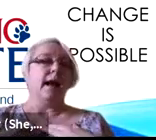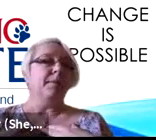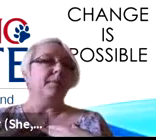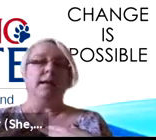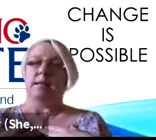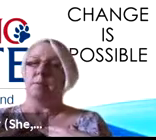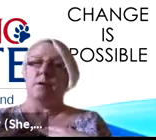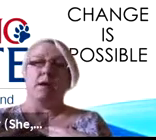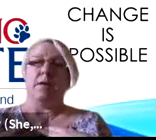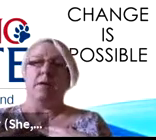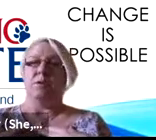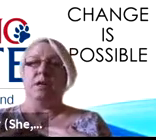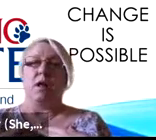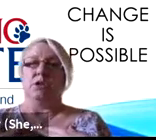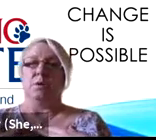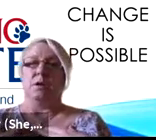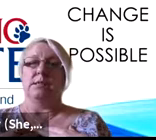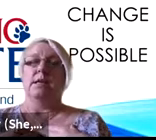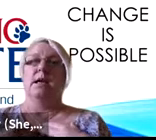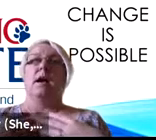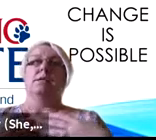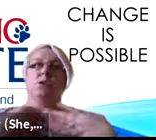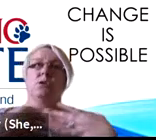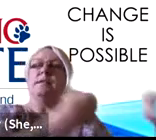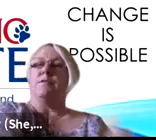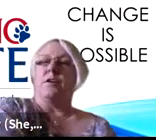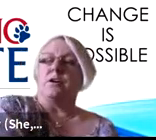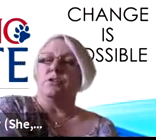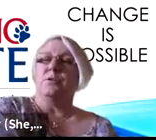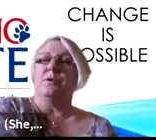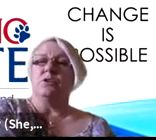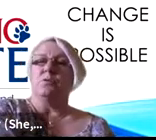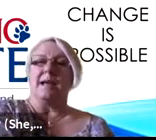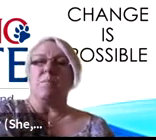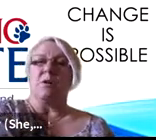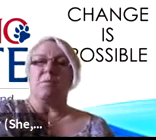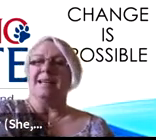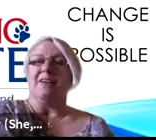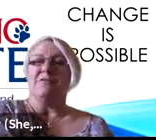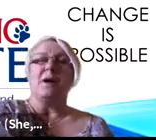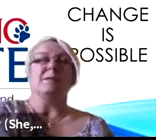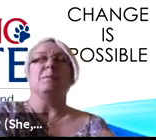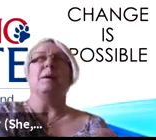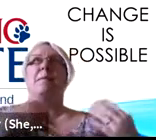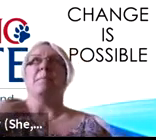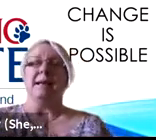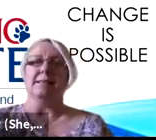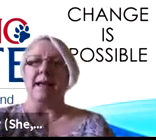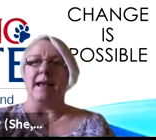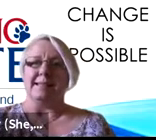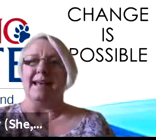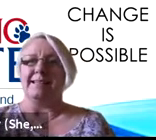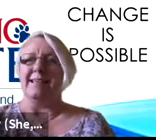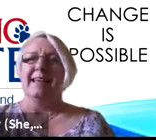And I am not an expert on how the community college works. So I defer to individuals like Mark McNiff, who has been an